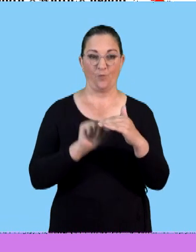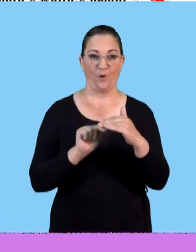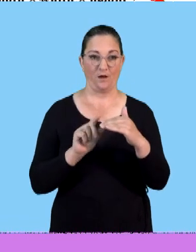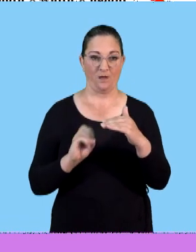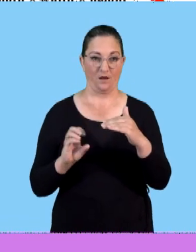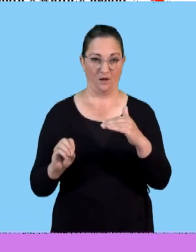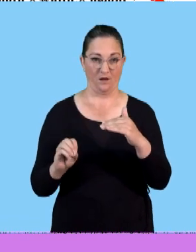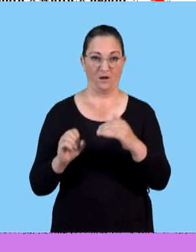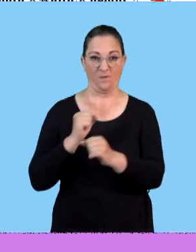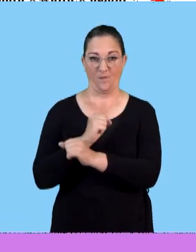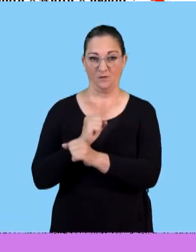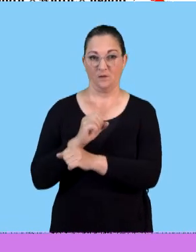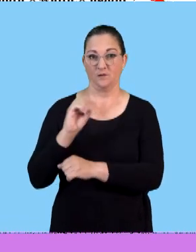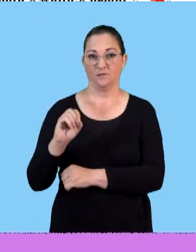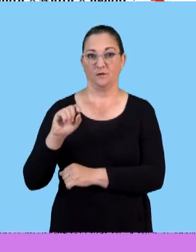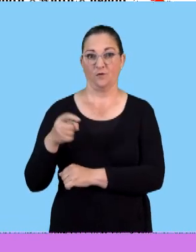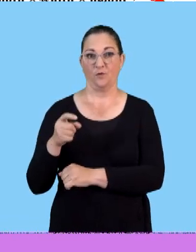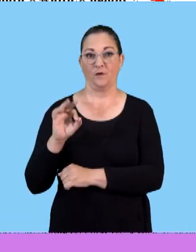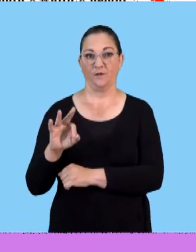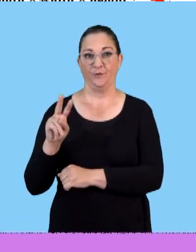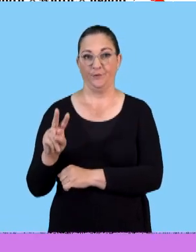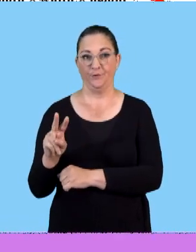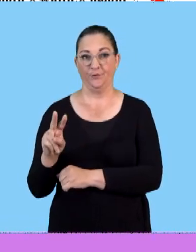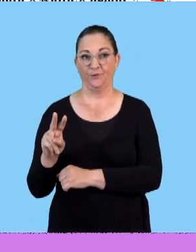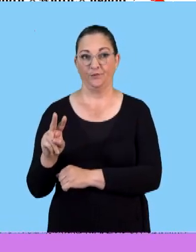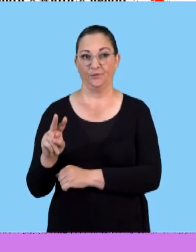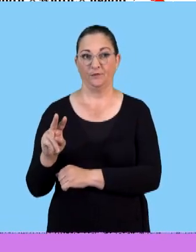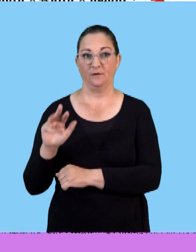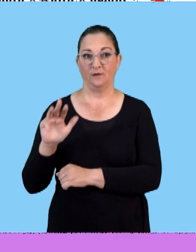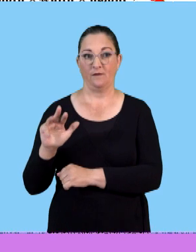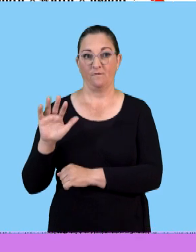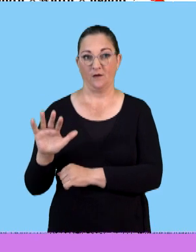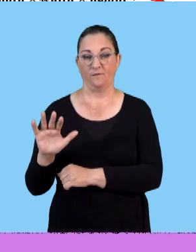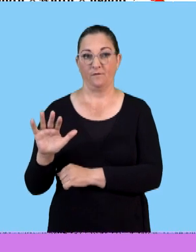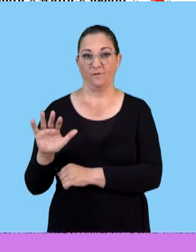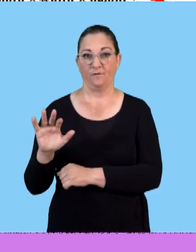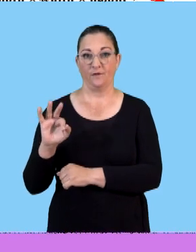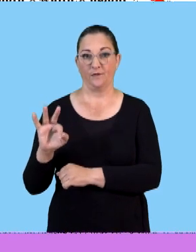9.36 divided by 100, okay, multiply by